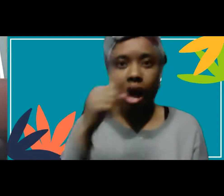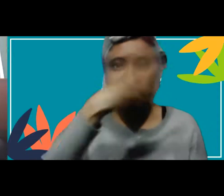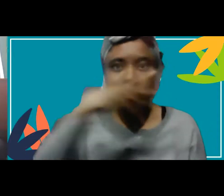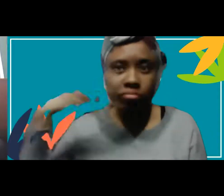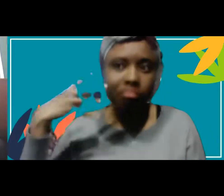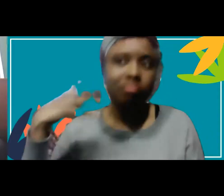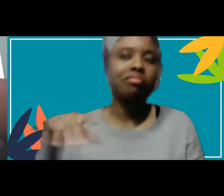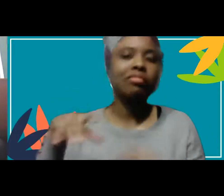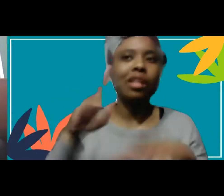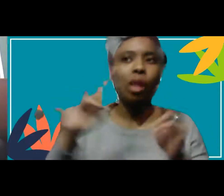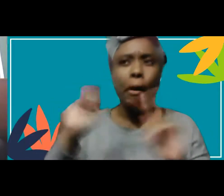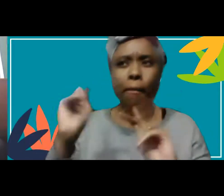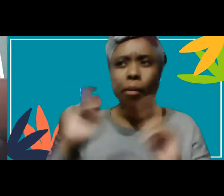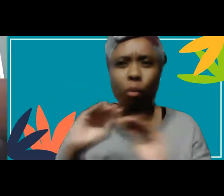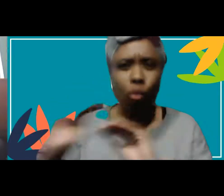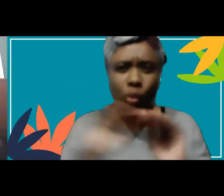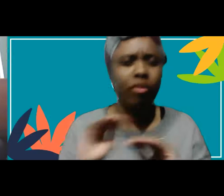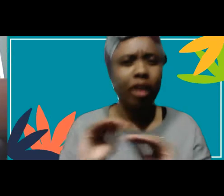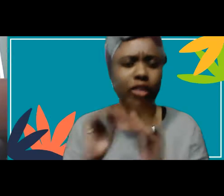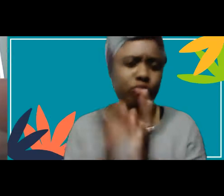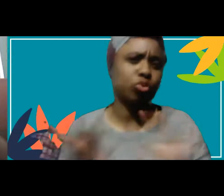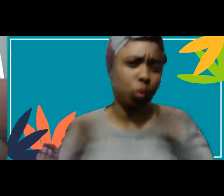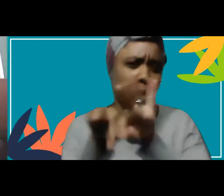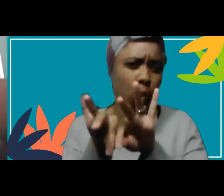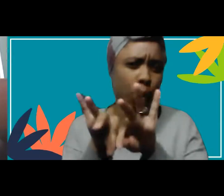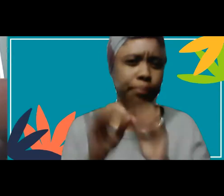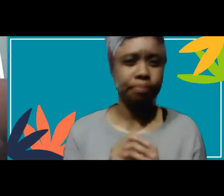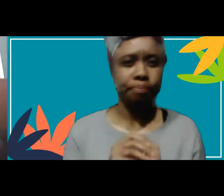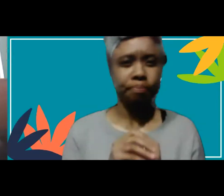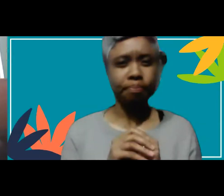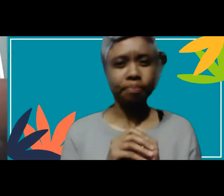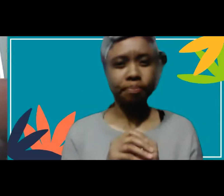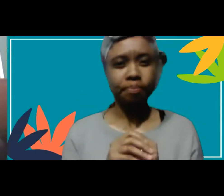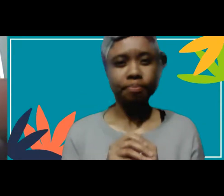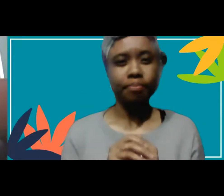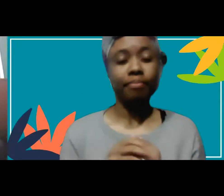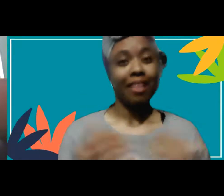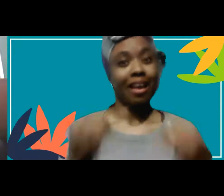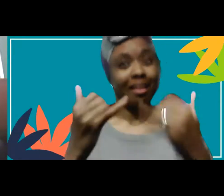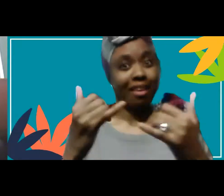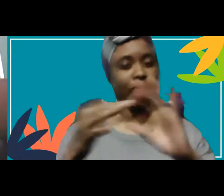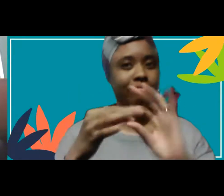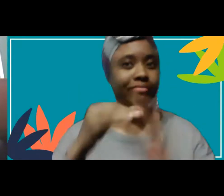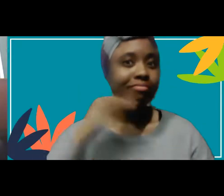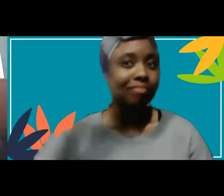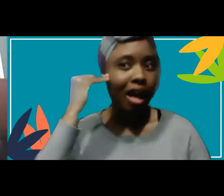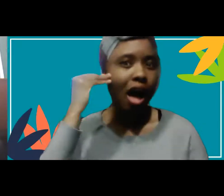migrate. All of those things are really important for us. I think right now, as it relates to housing, and the